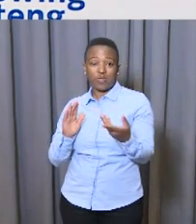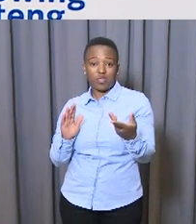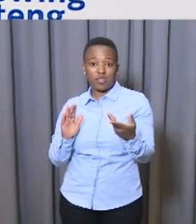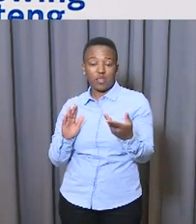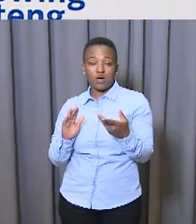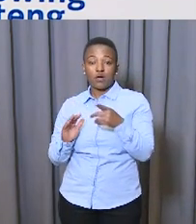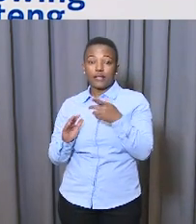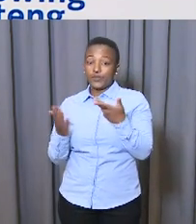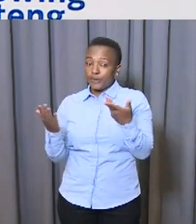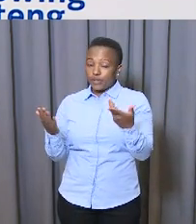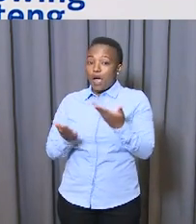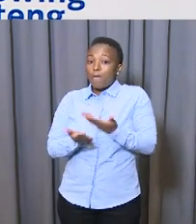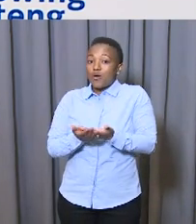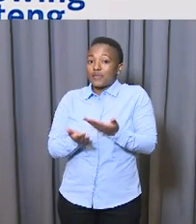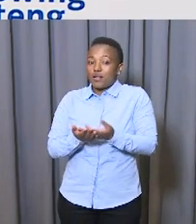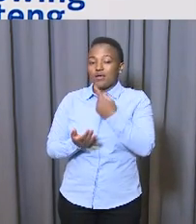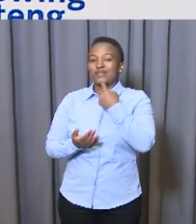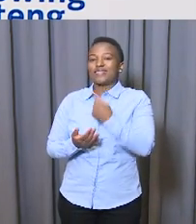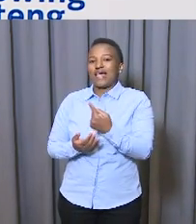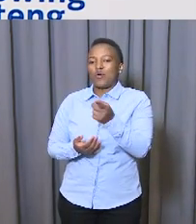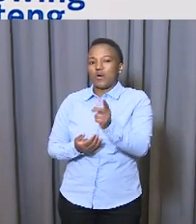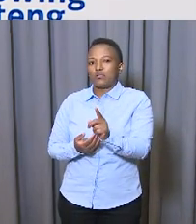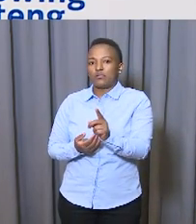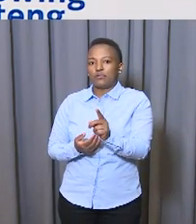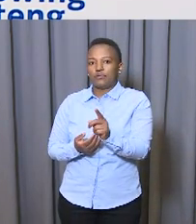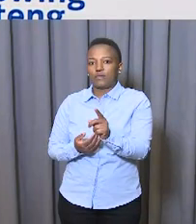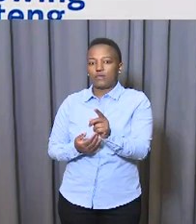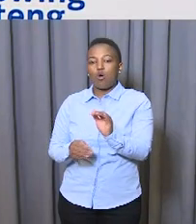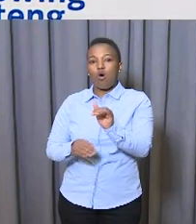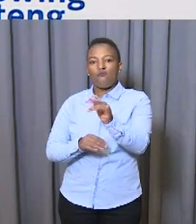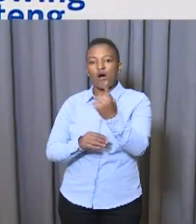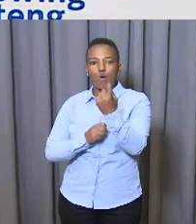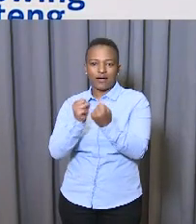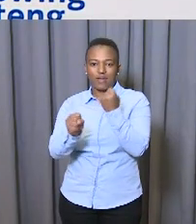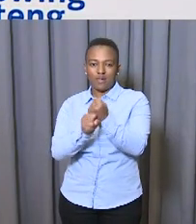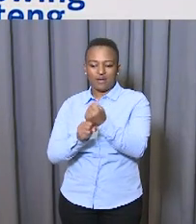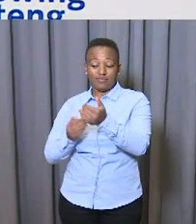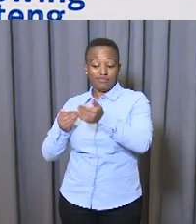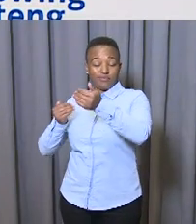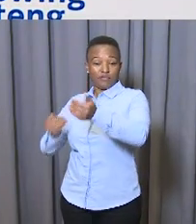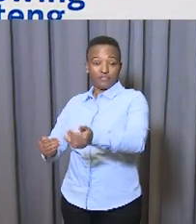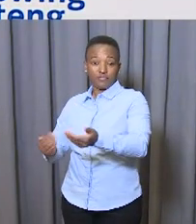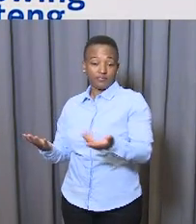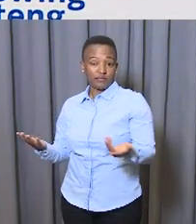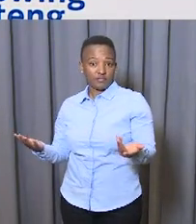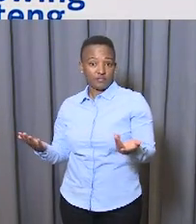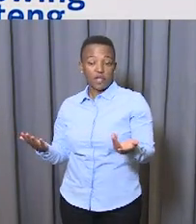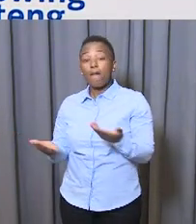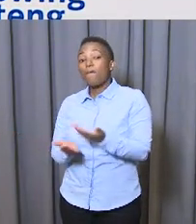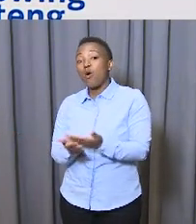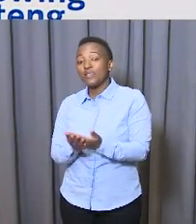actually go over. It's more than just a year. It's something that we will be with over up to